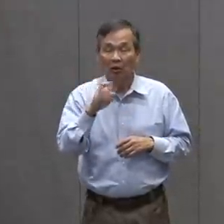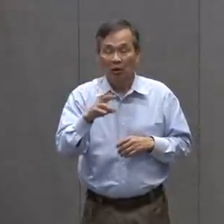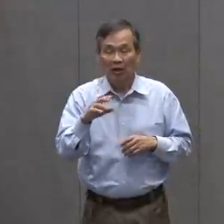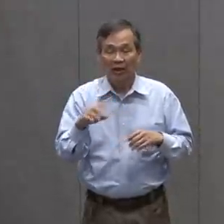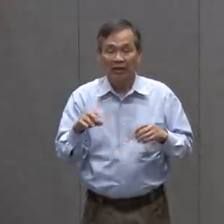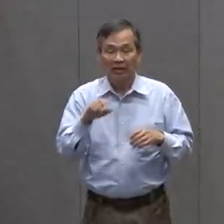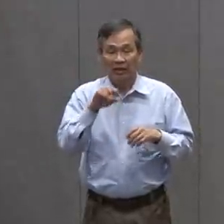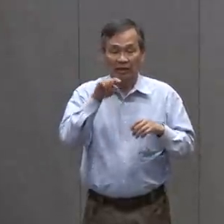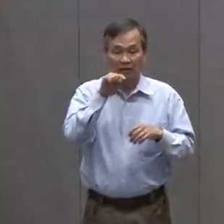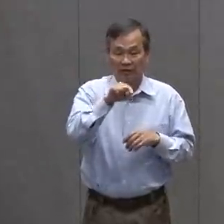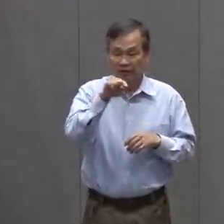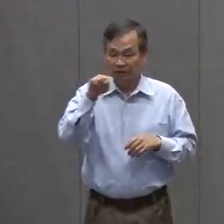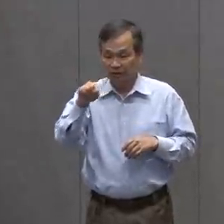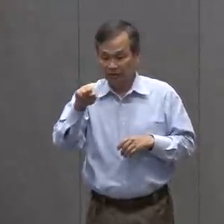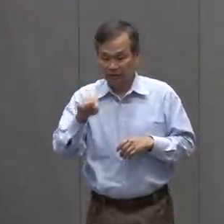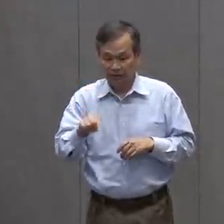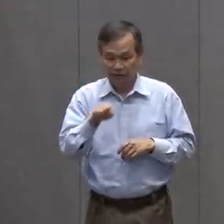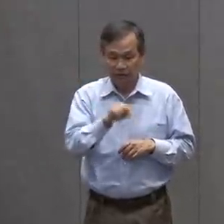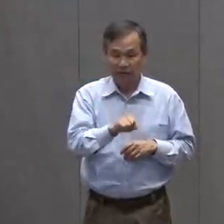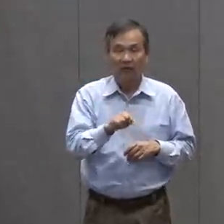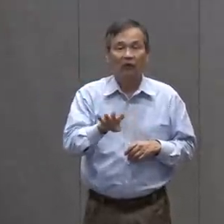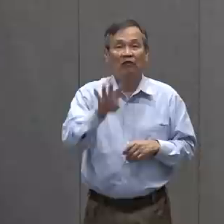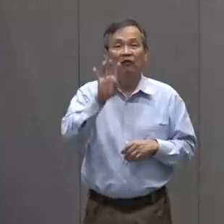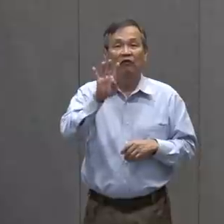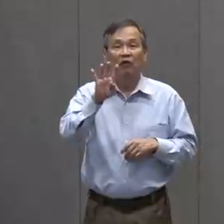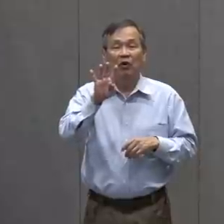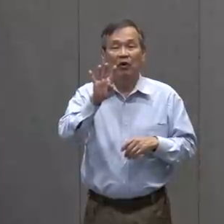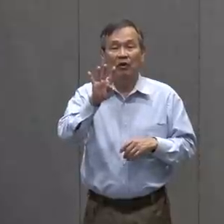have 2x2 square and